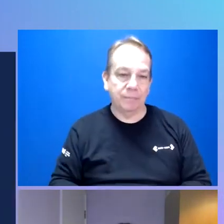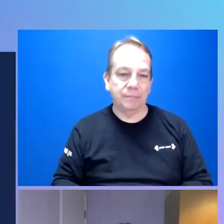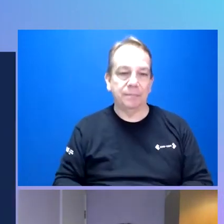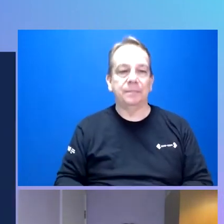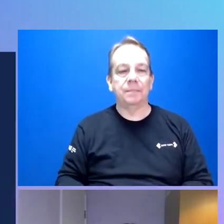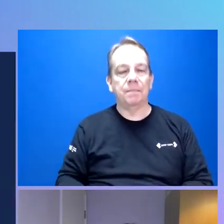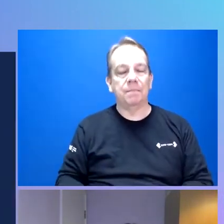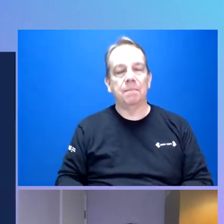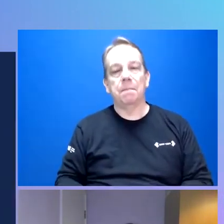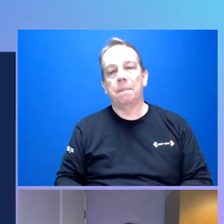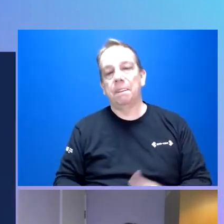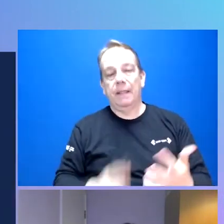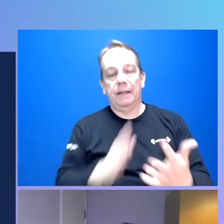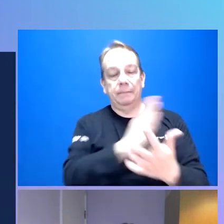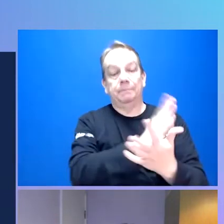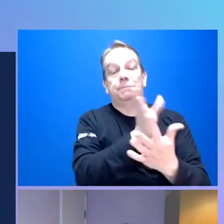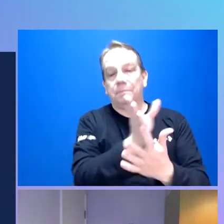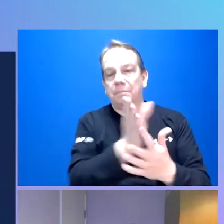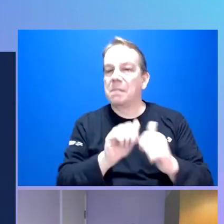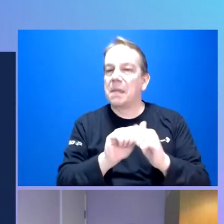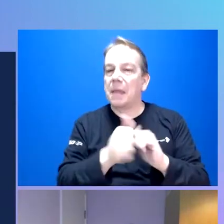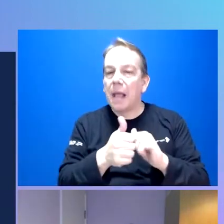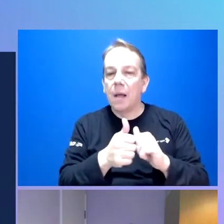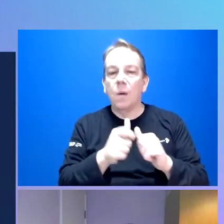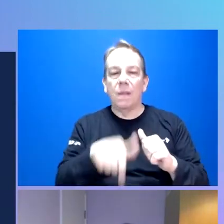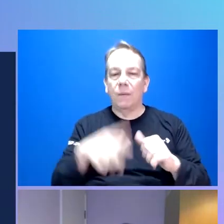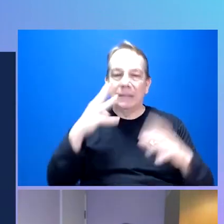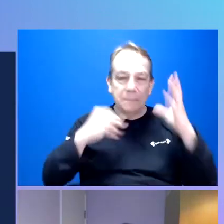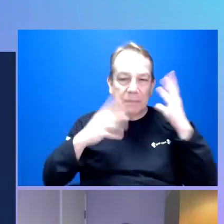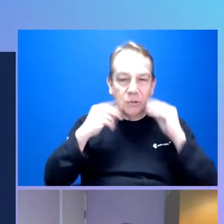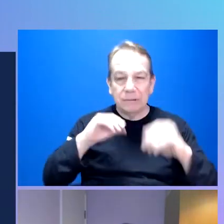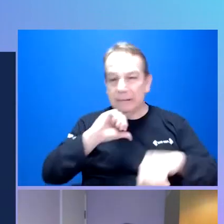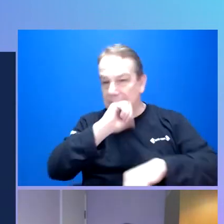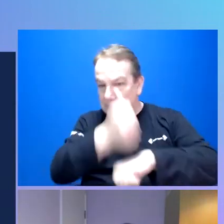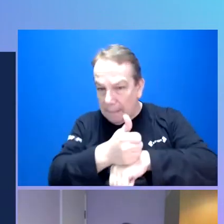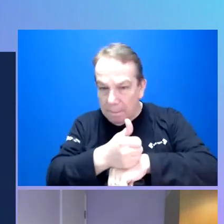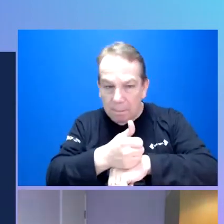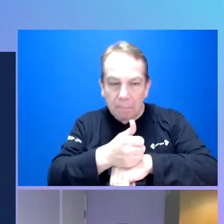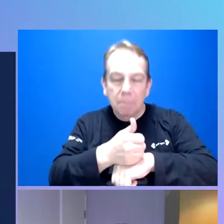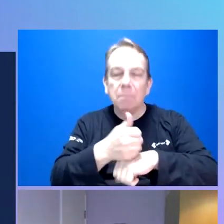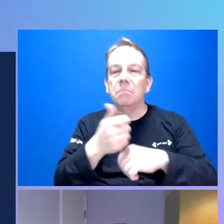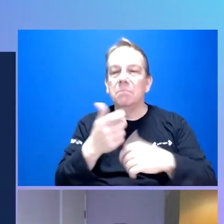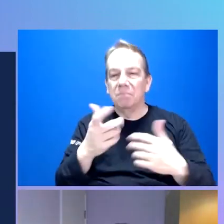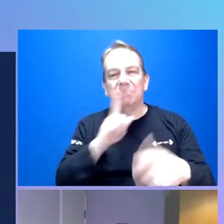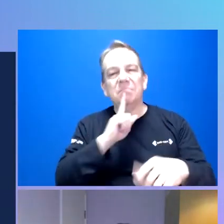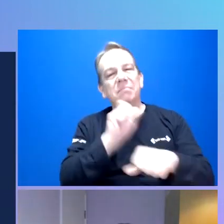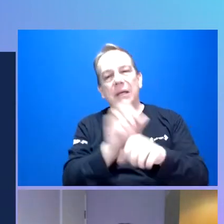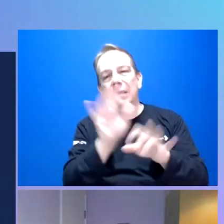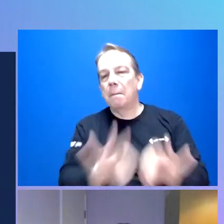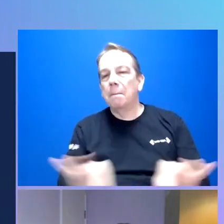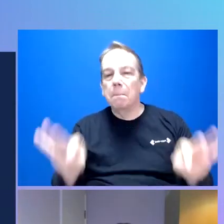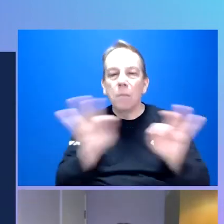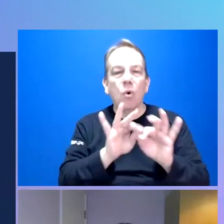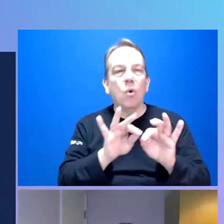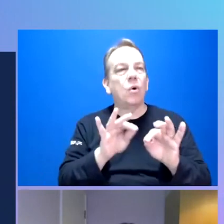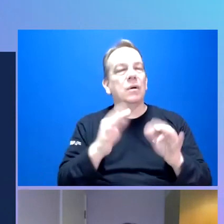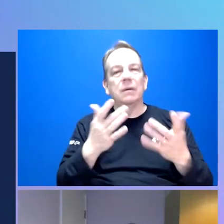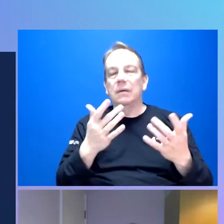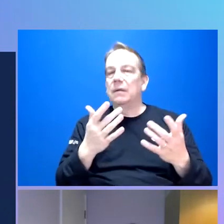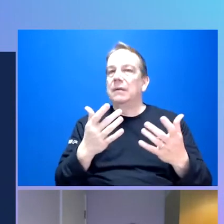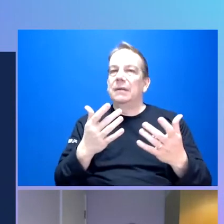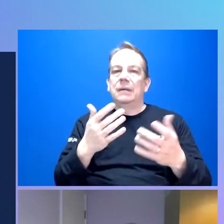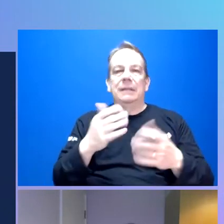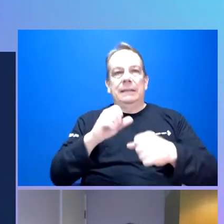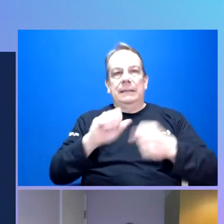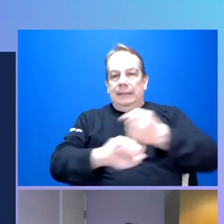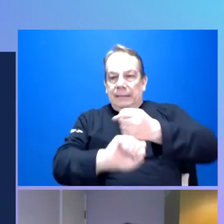So now I get to tell you more about the experience of setting this up. There was some very important unseen groundwork that we